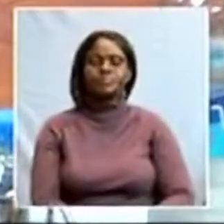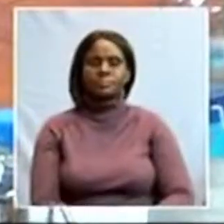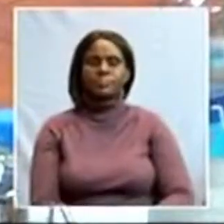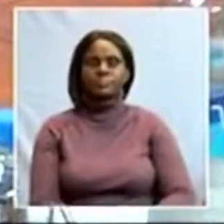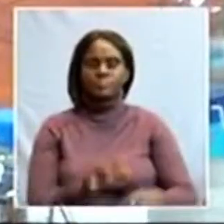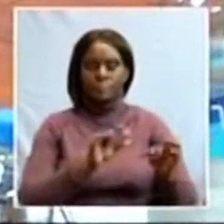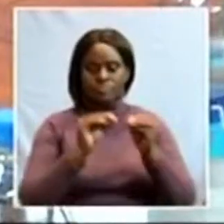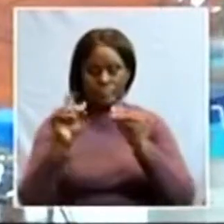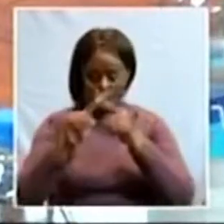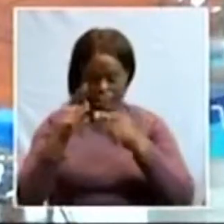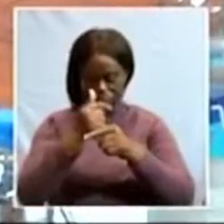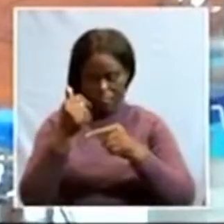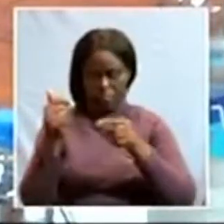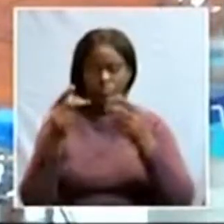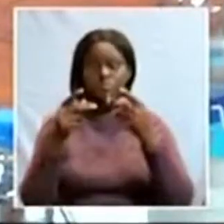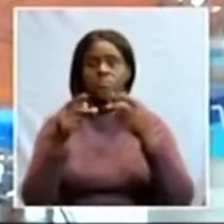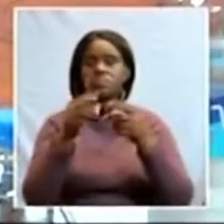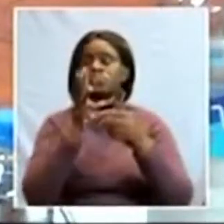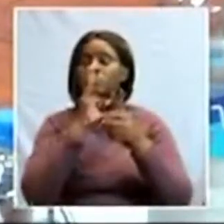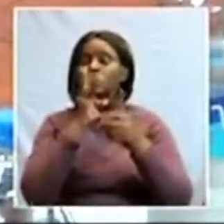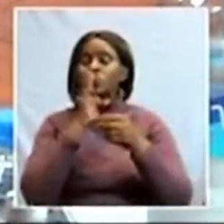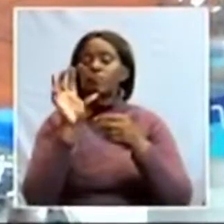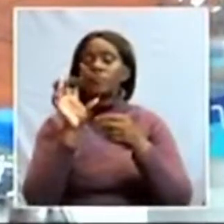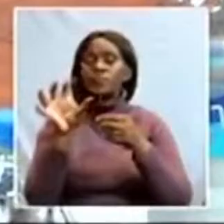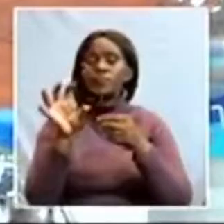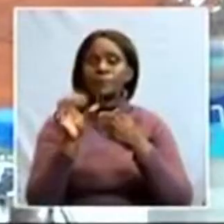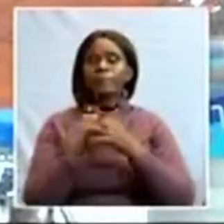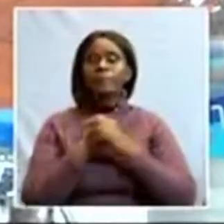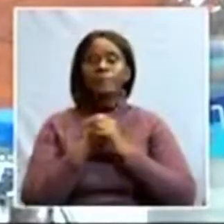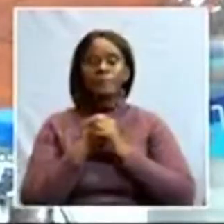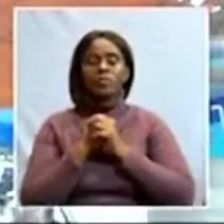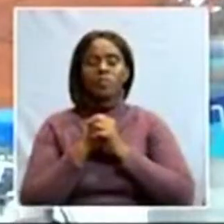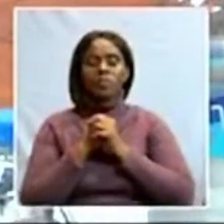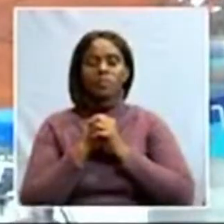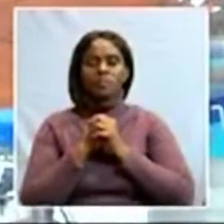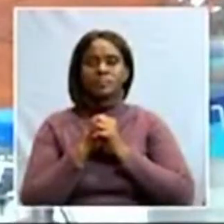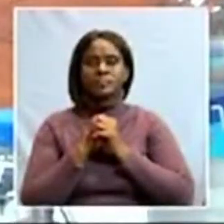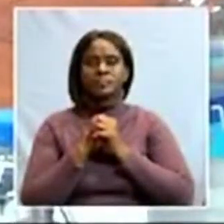We move on to another section, that is water section.